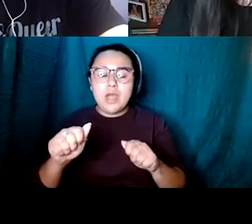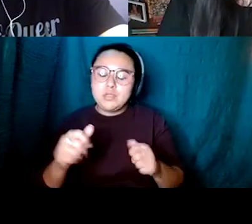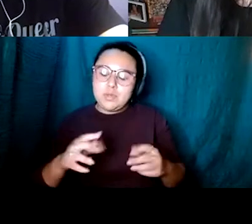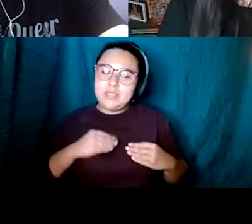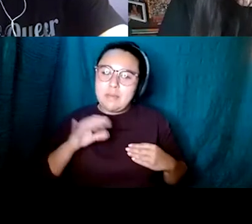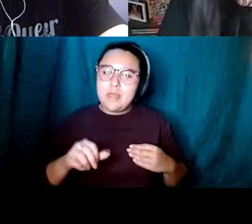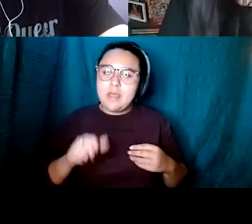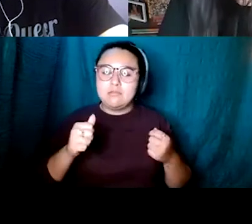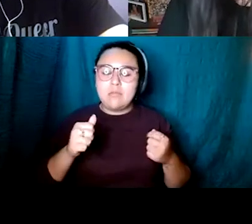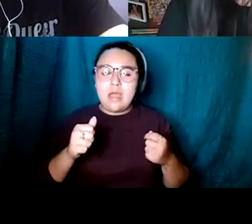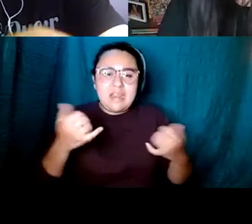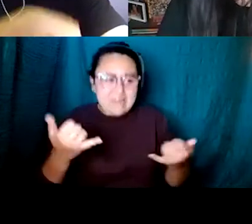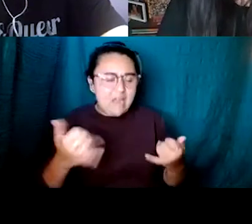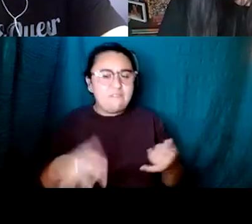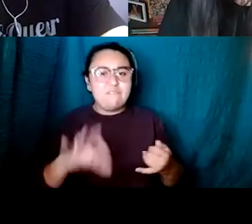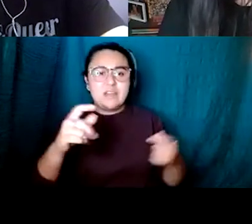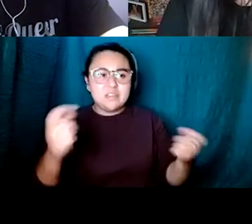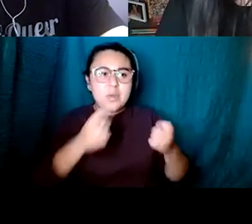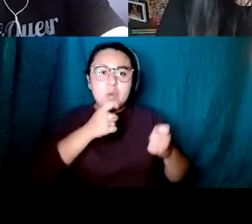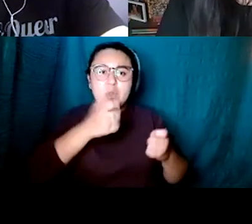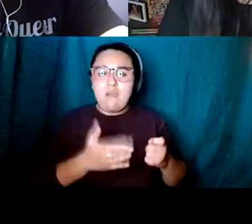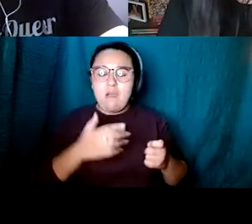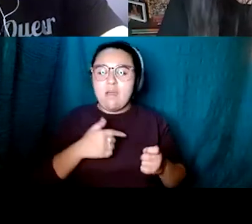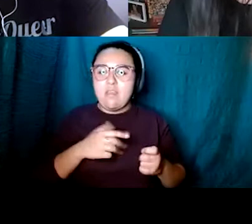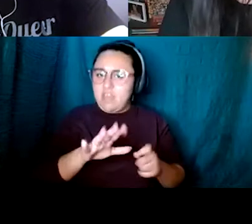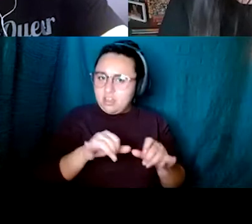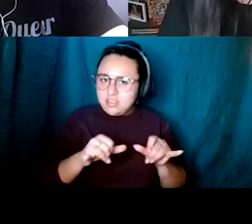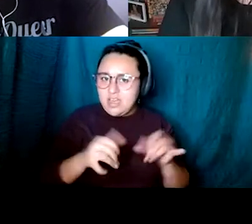the celebration of being who they are and the size that they are.